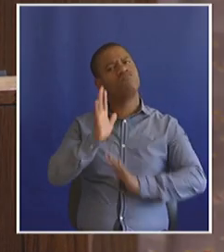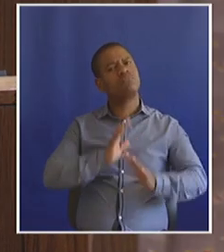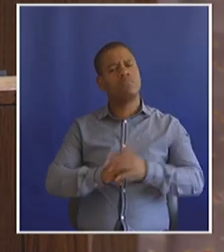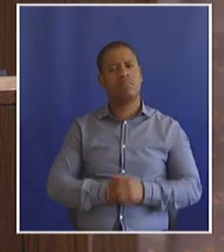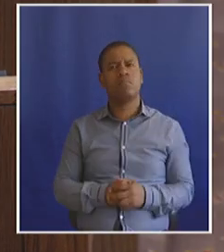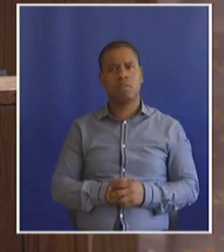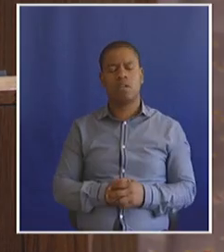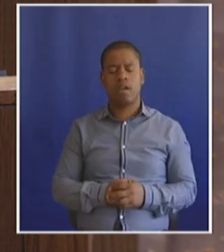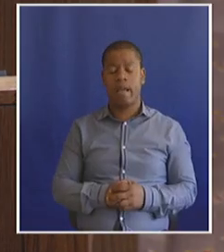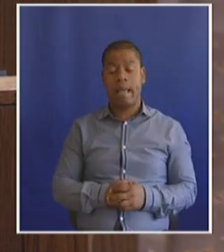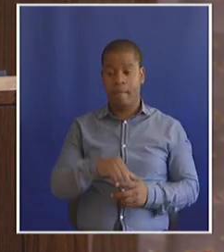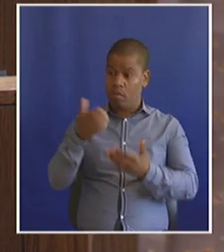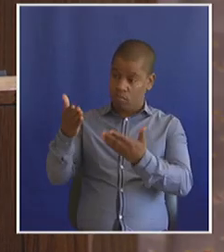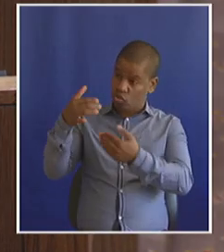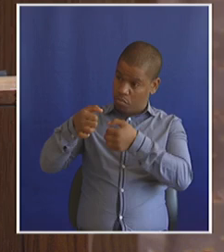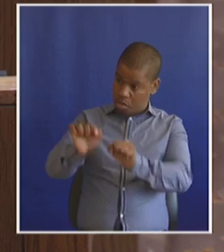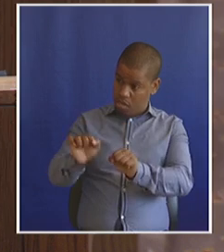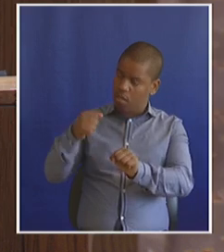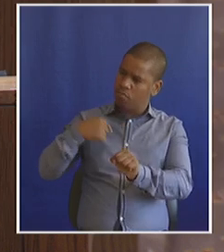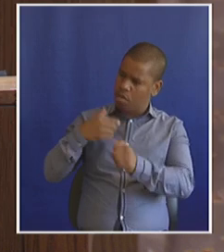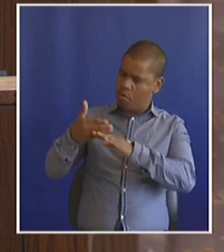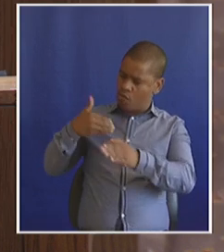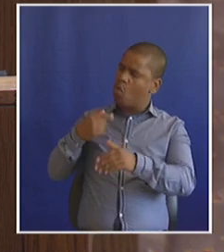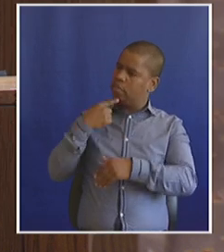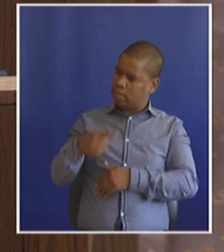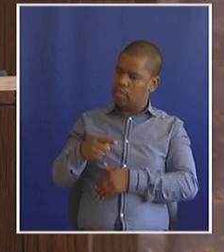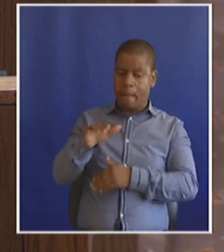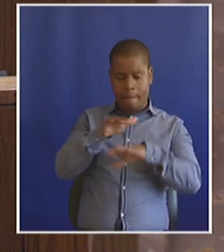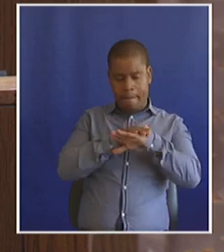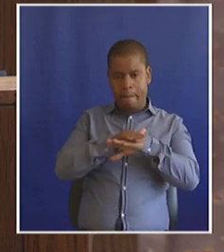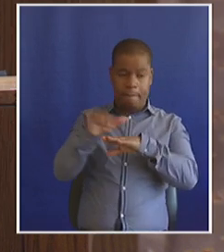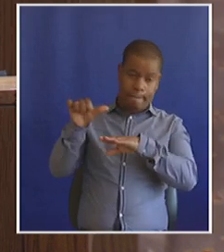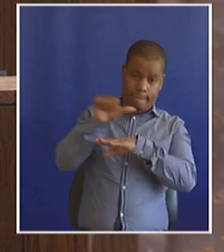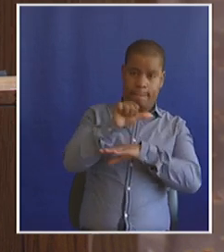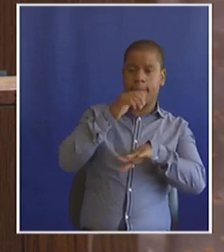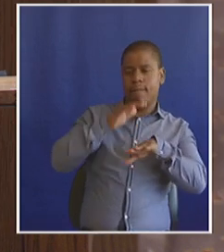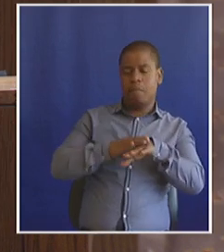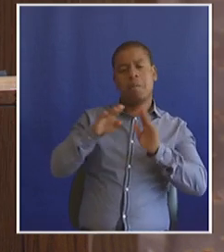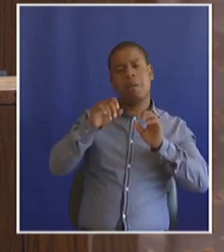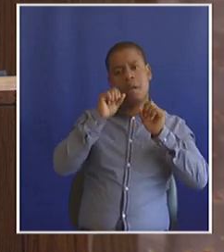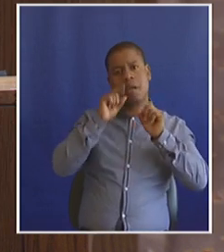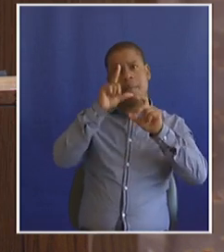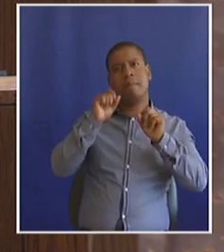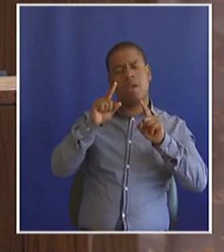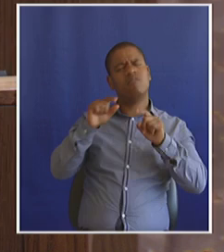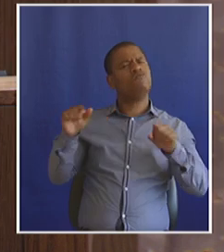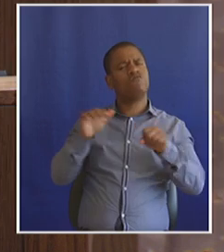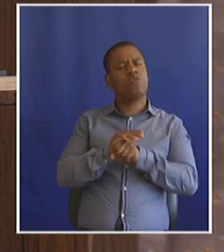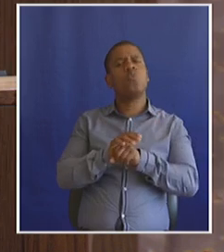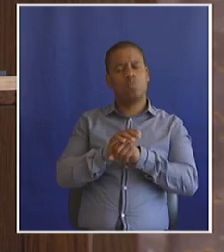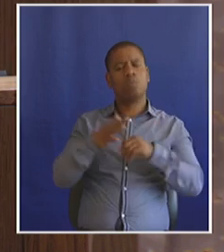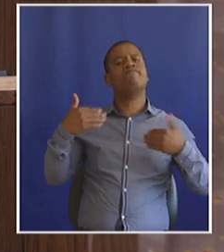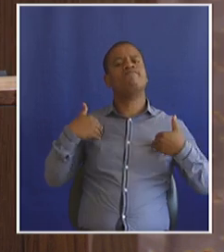as I'd indicated, the Back to Basics security campaign has effectively